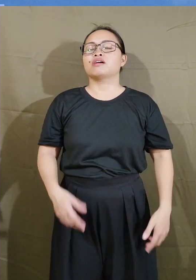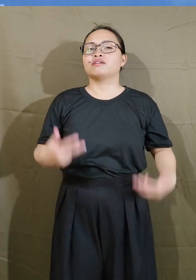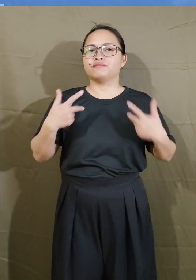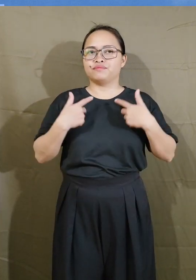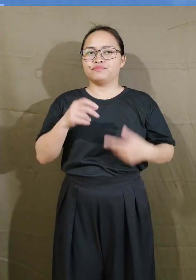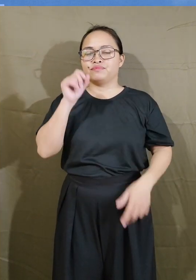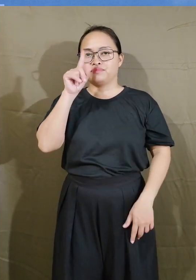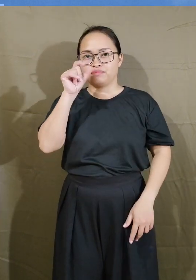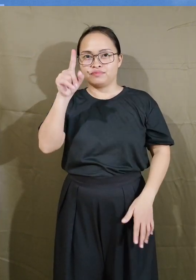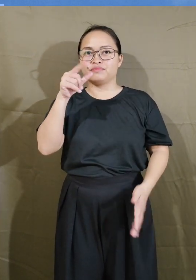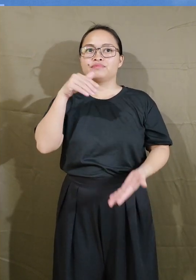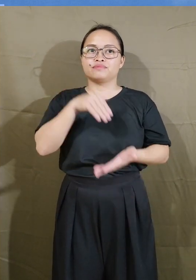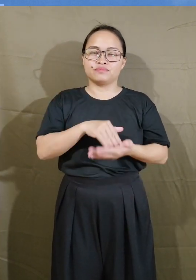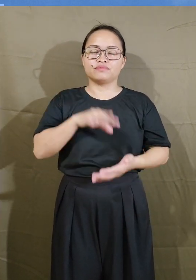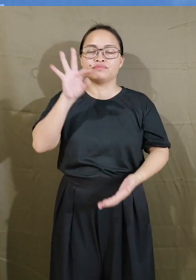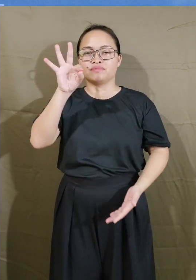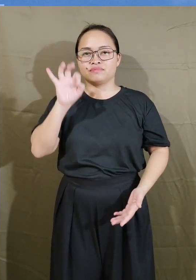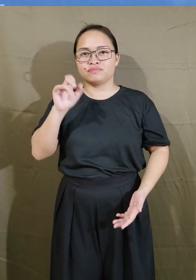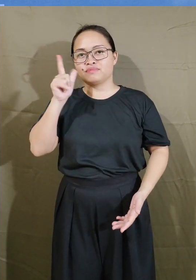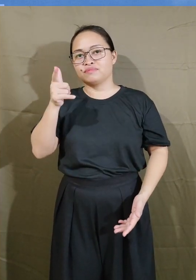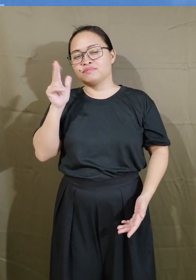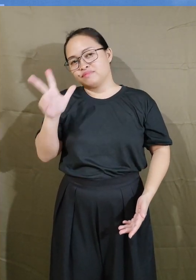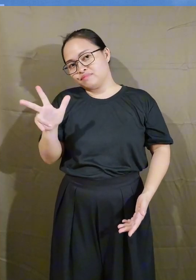Therefore, there were